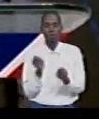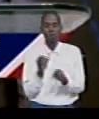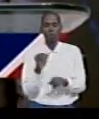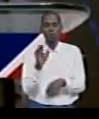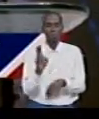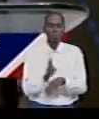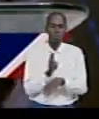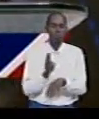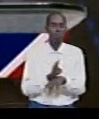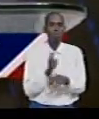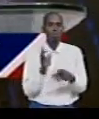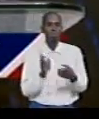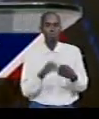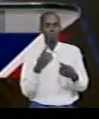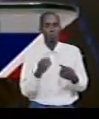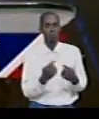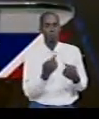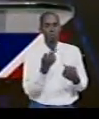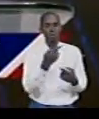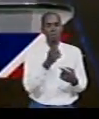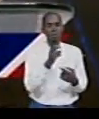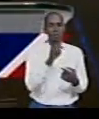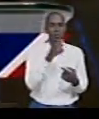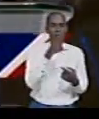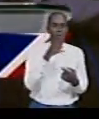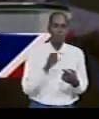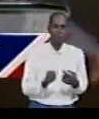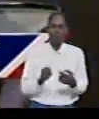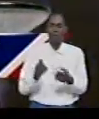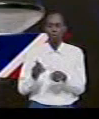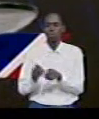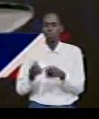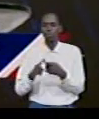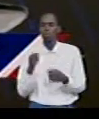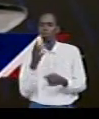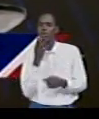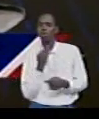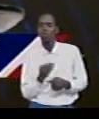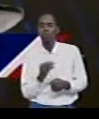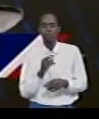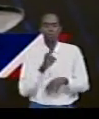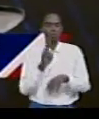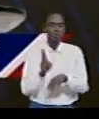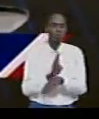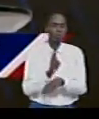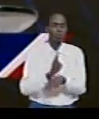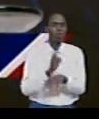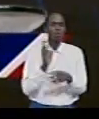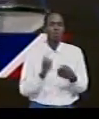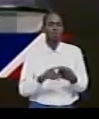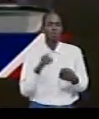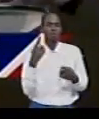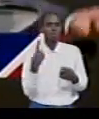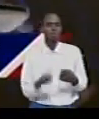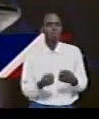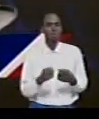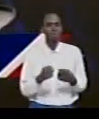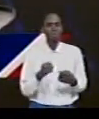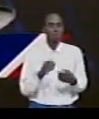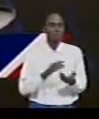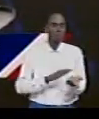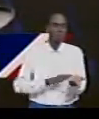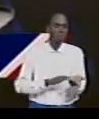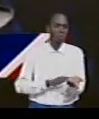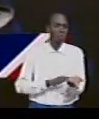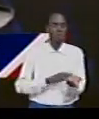the Gentiles. Salvation come unto the first century and to this century. Salvation come unto the white and